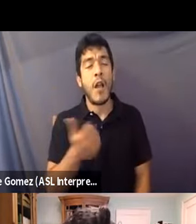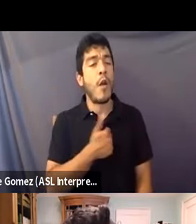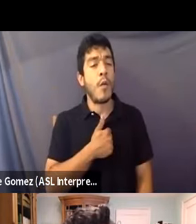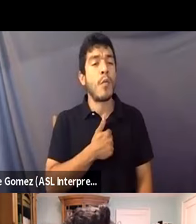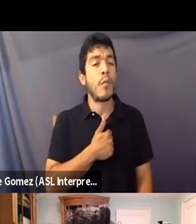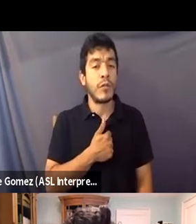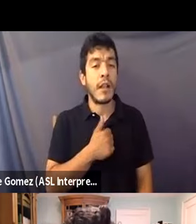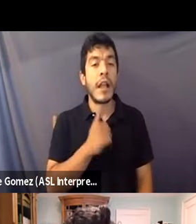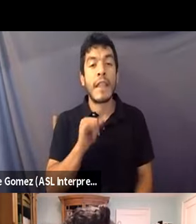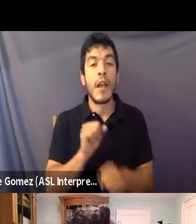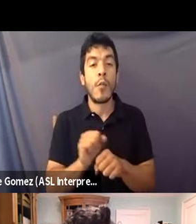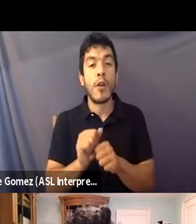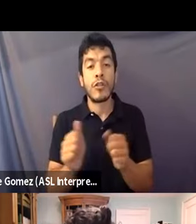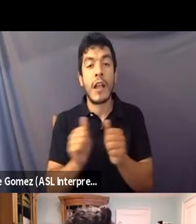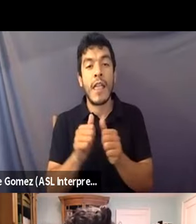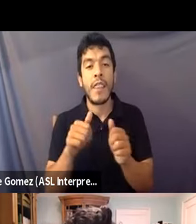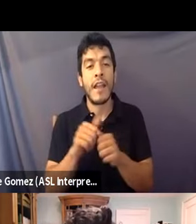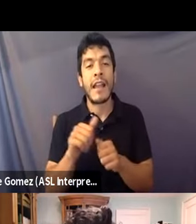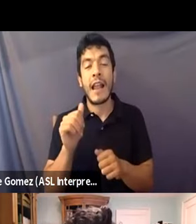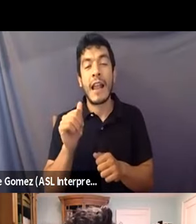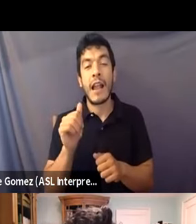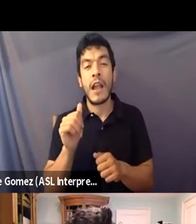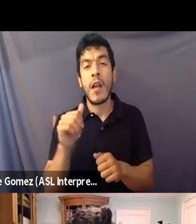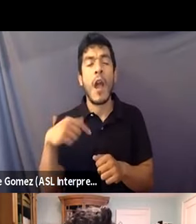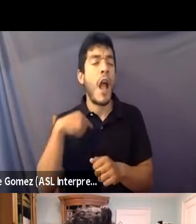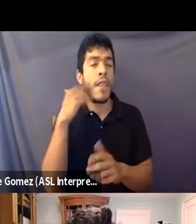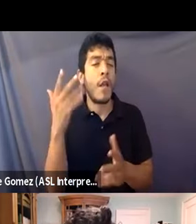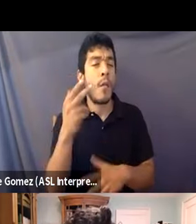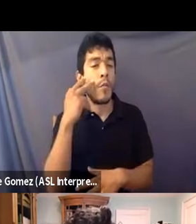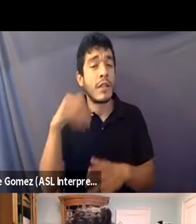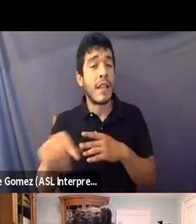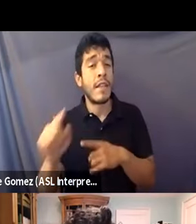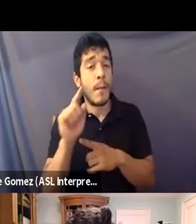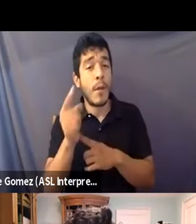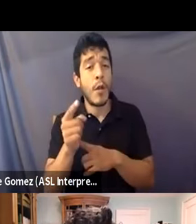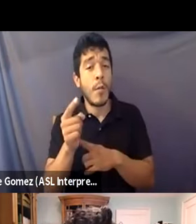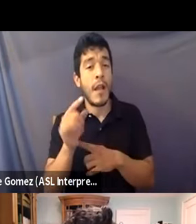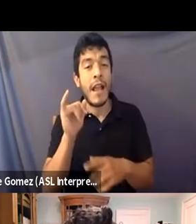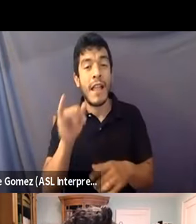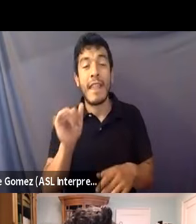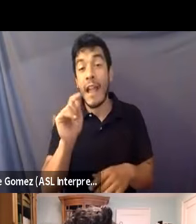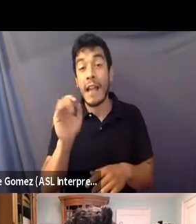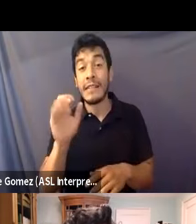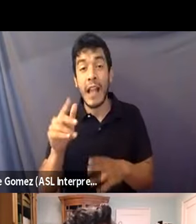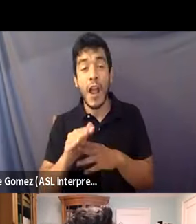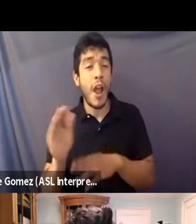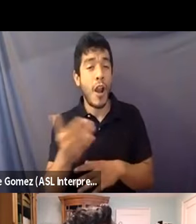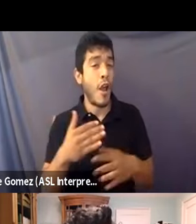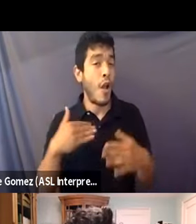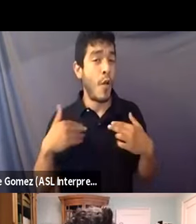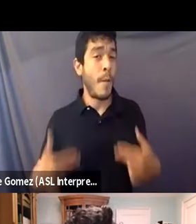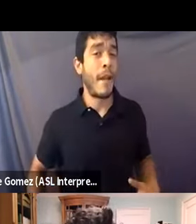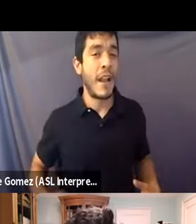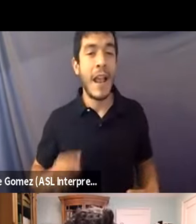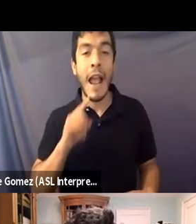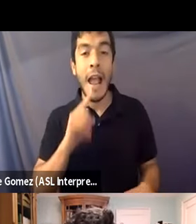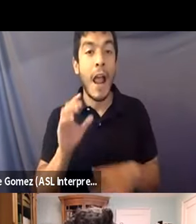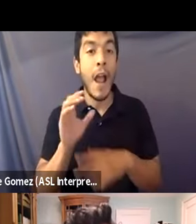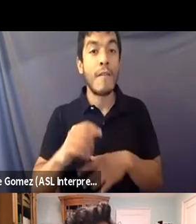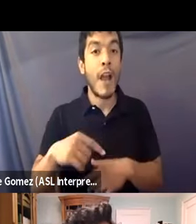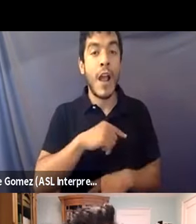been working together and aligned. I think what we're seeing is in this moment that the attack on our humanity is actually forcing us to reclaim our